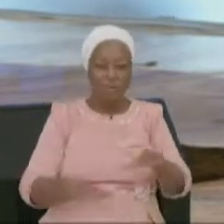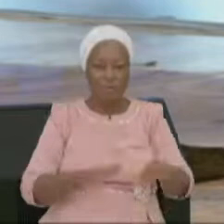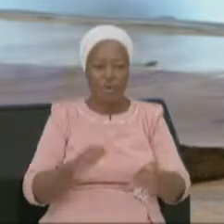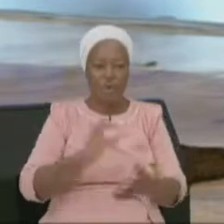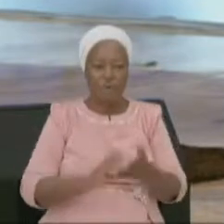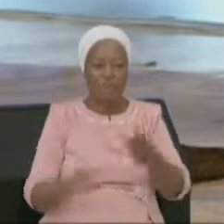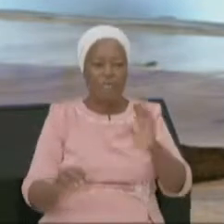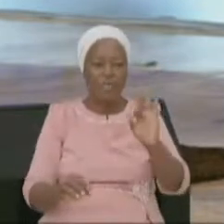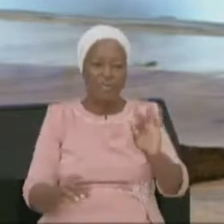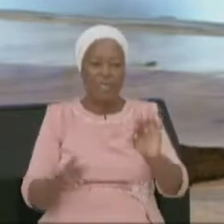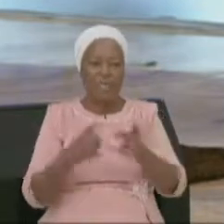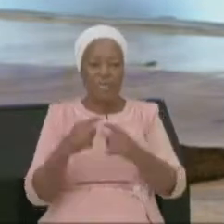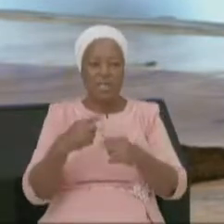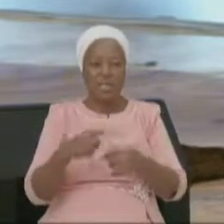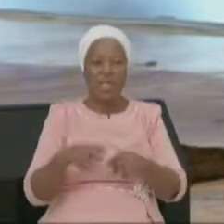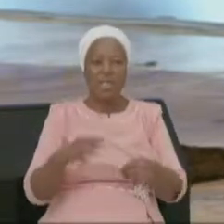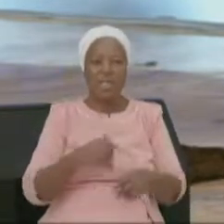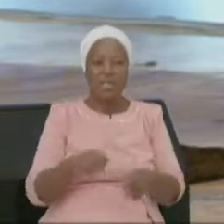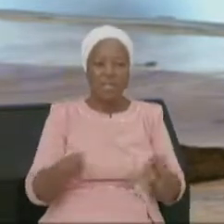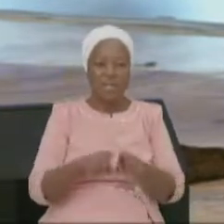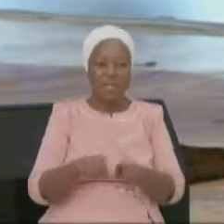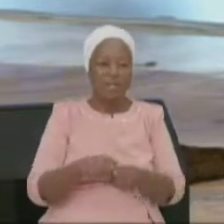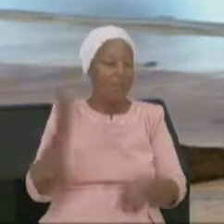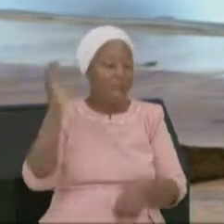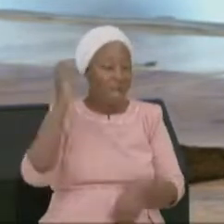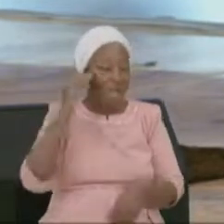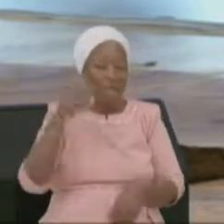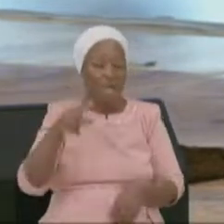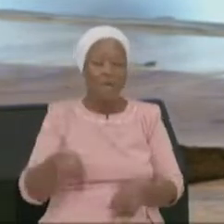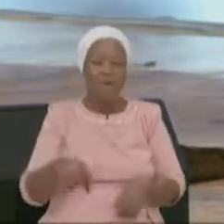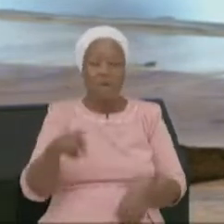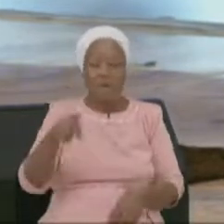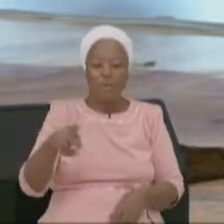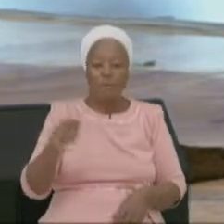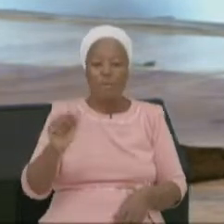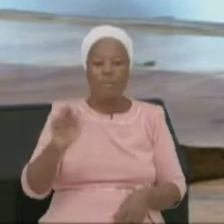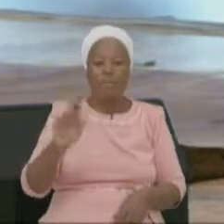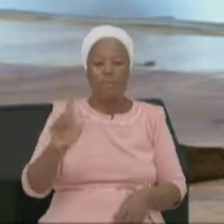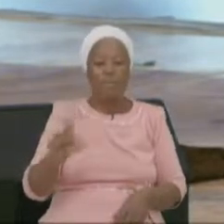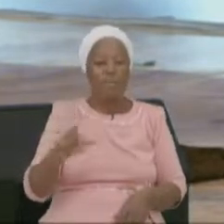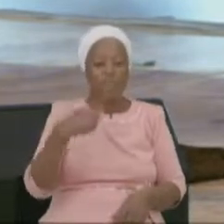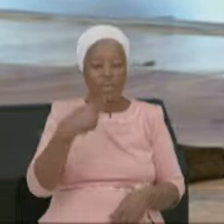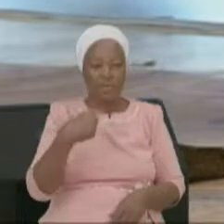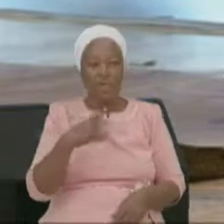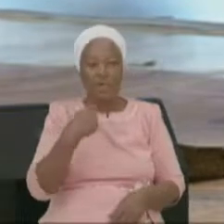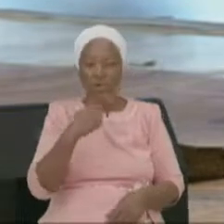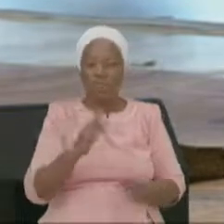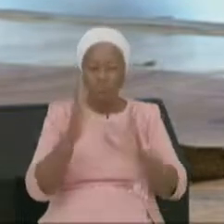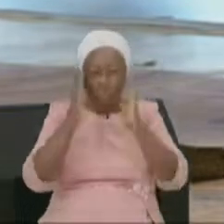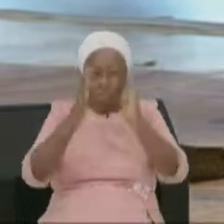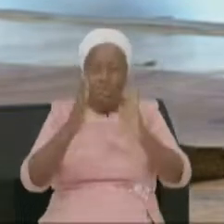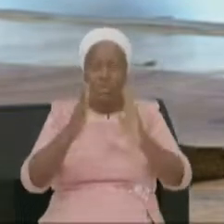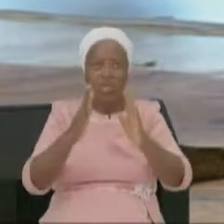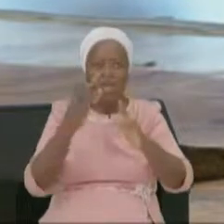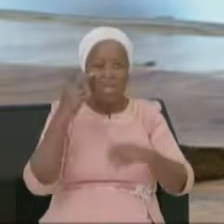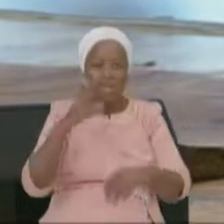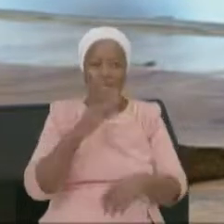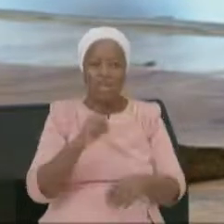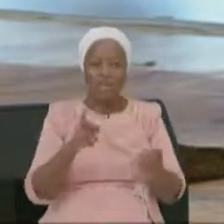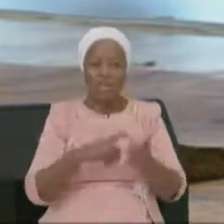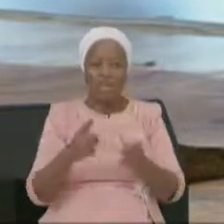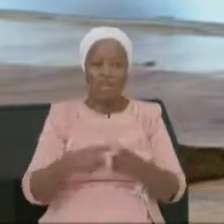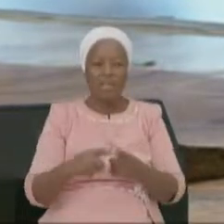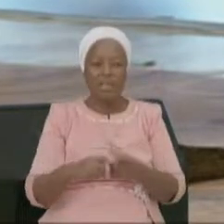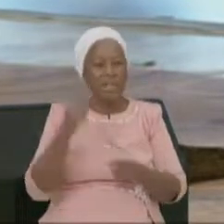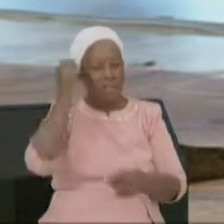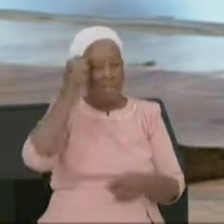the same heard Paul speak, who steadfastly beholding him and perceiving that